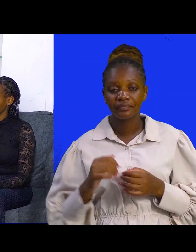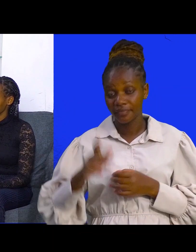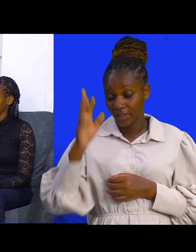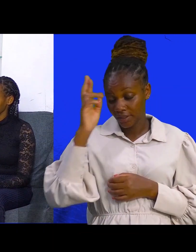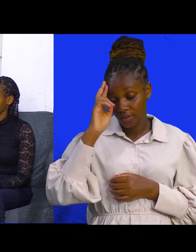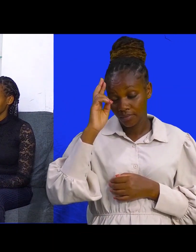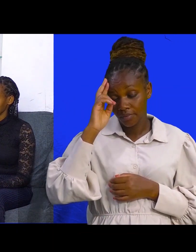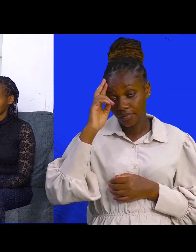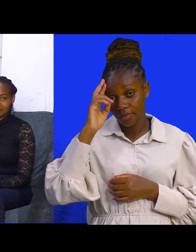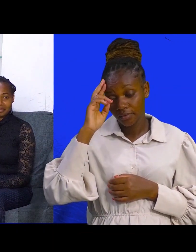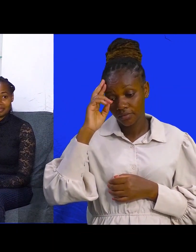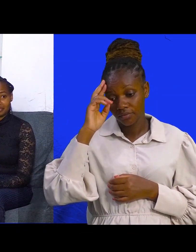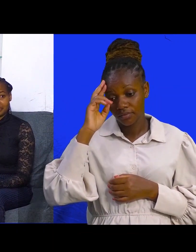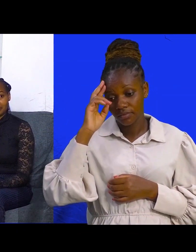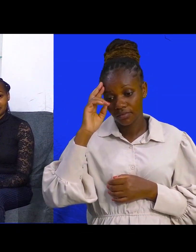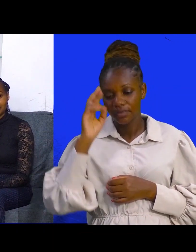No, actually, it was just